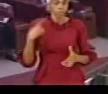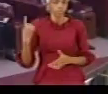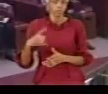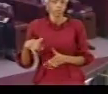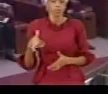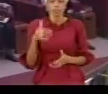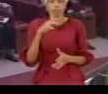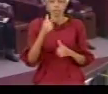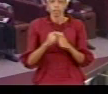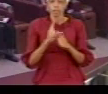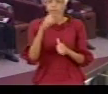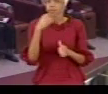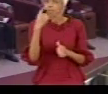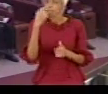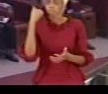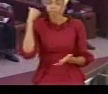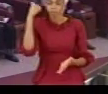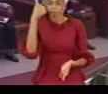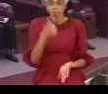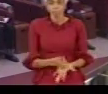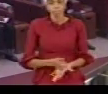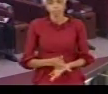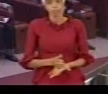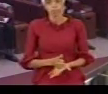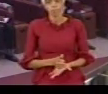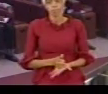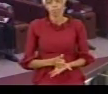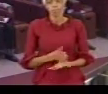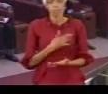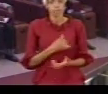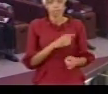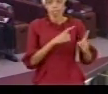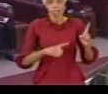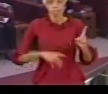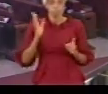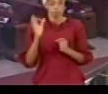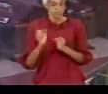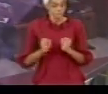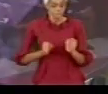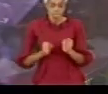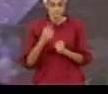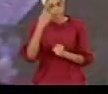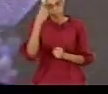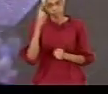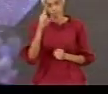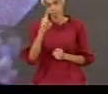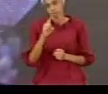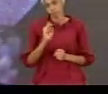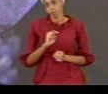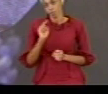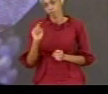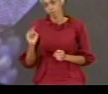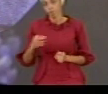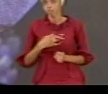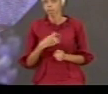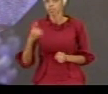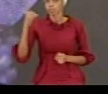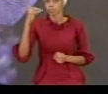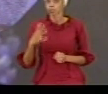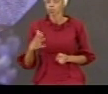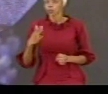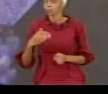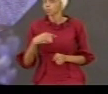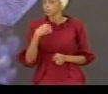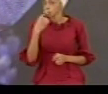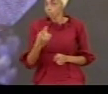said, "Amen." "The Lord shall fight for you." Therefore, the Lord asked Moses to instruct